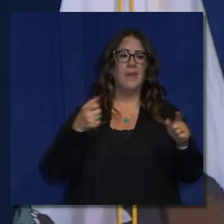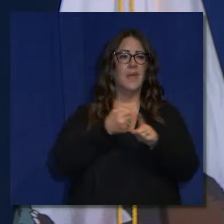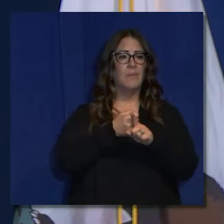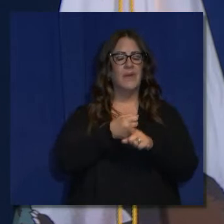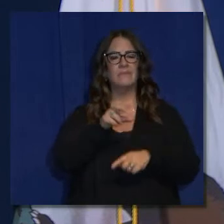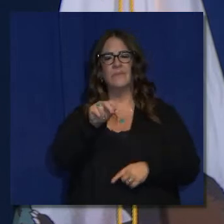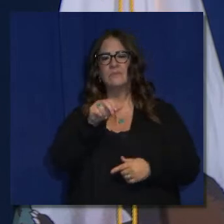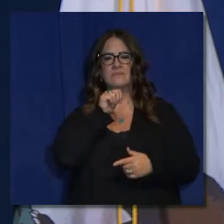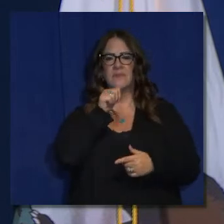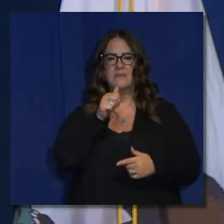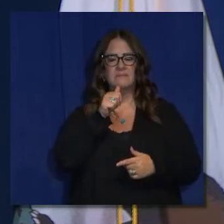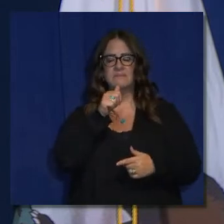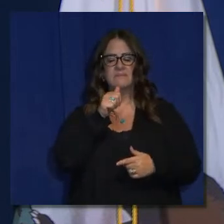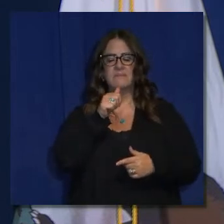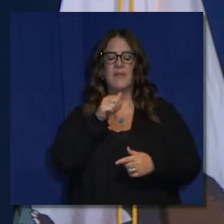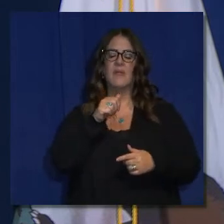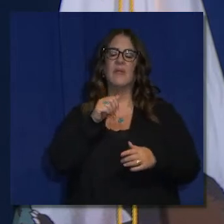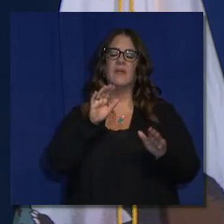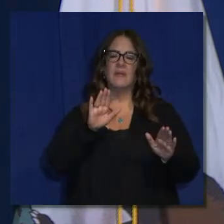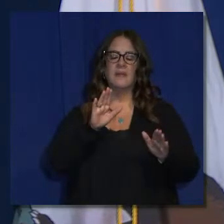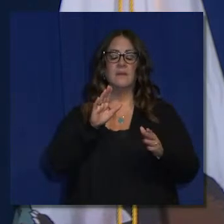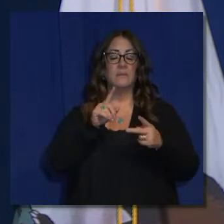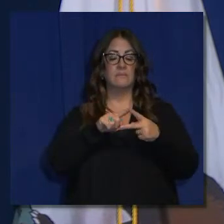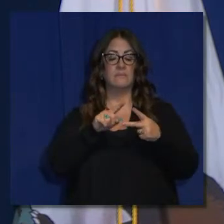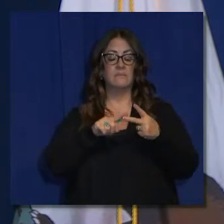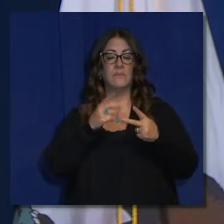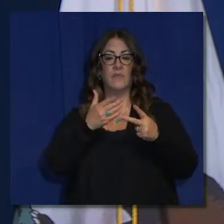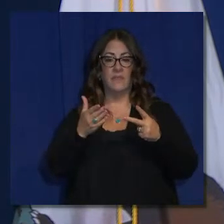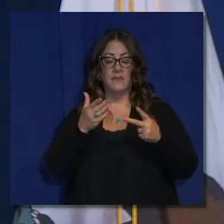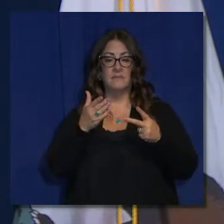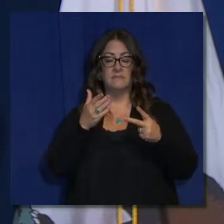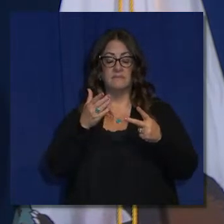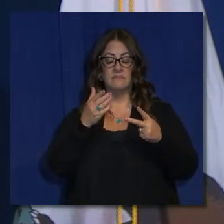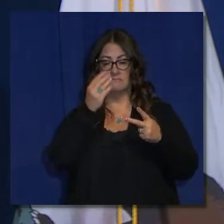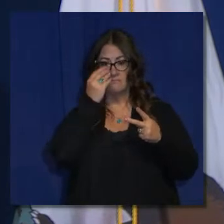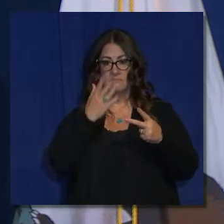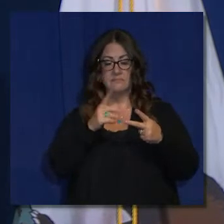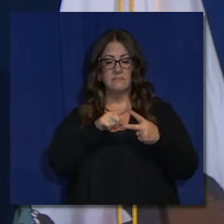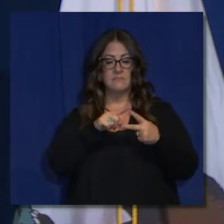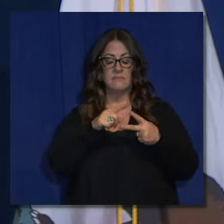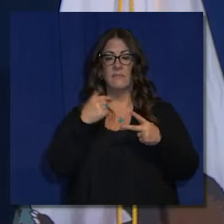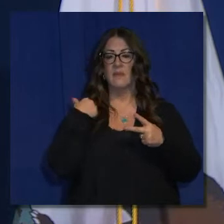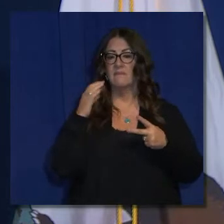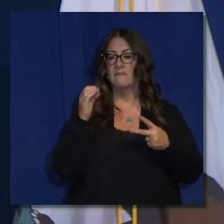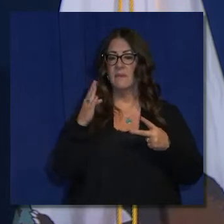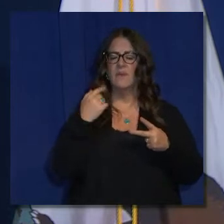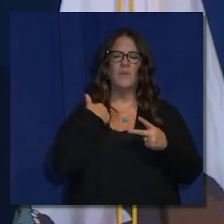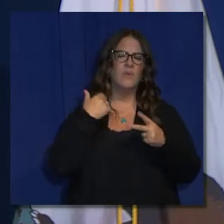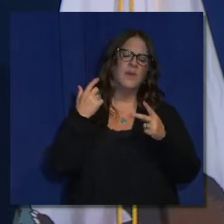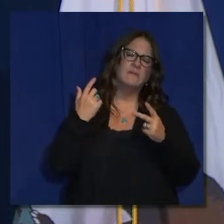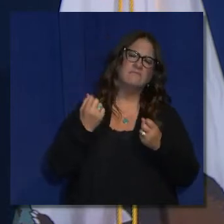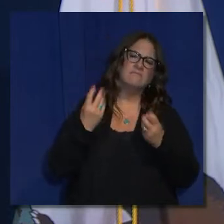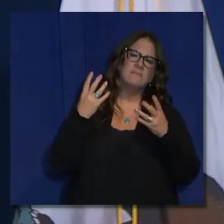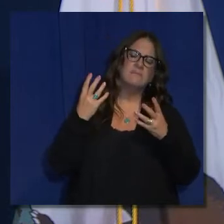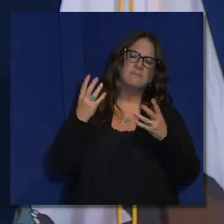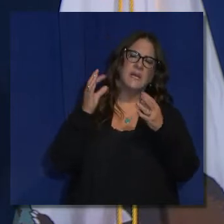That said, I want to note two things. We, in February, estimated our inflationary rate to be a